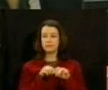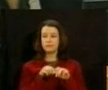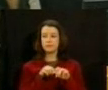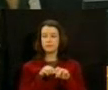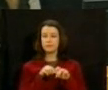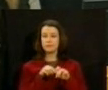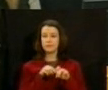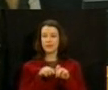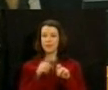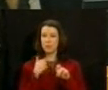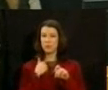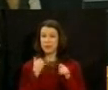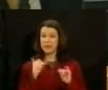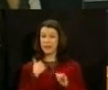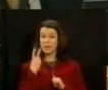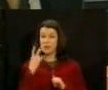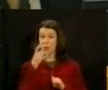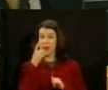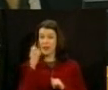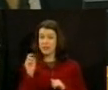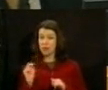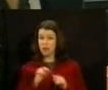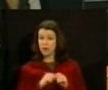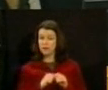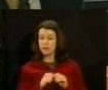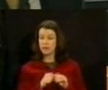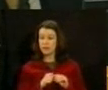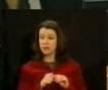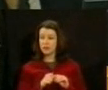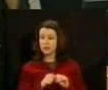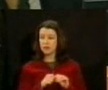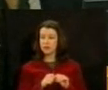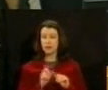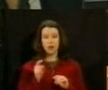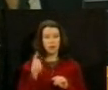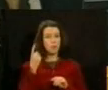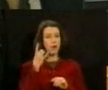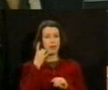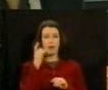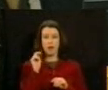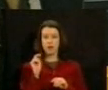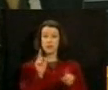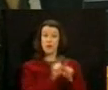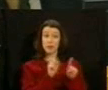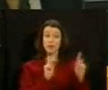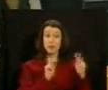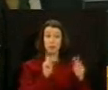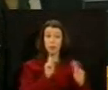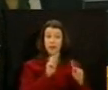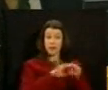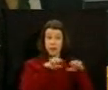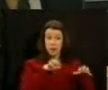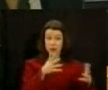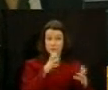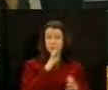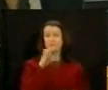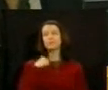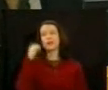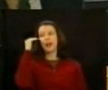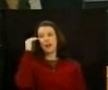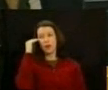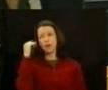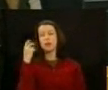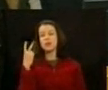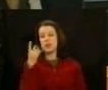Lights on. You got a lady at the podium. You only got one light on. You also have some public that wants to speak. I know. Let's do the 2